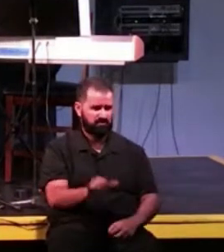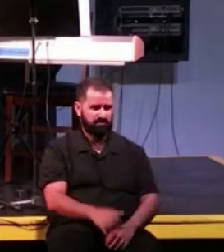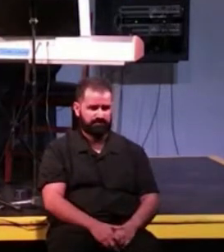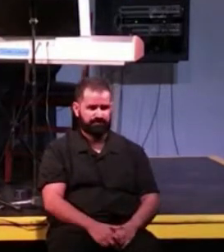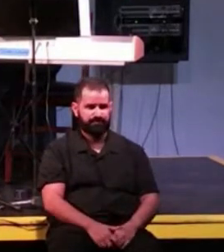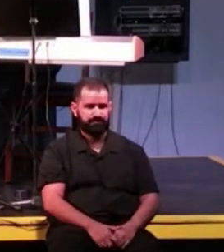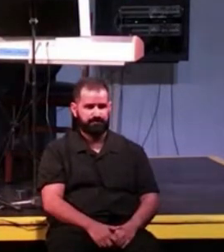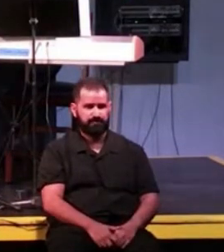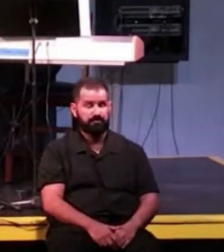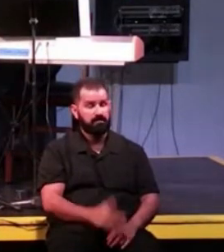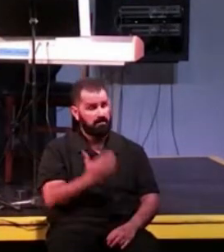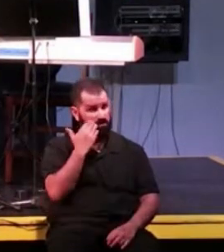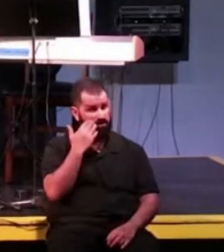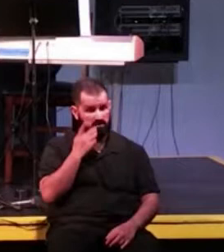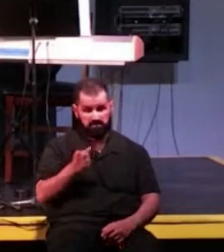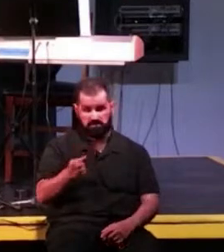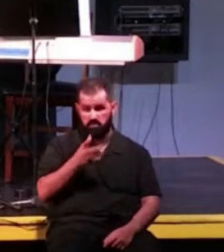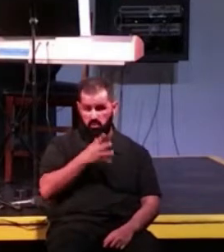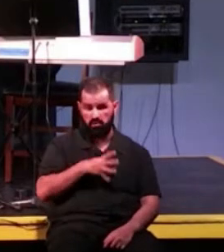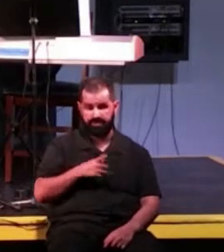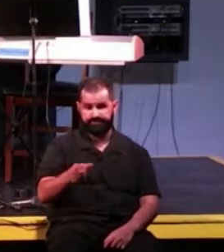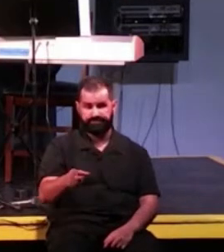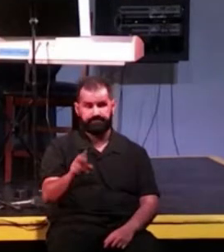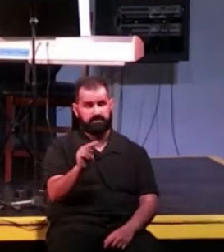See, look at the life of Naomi.